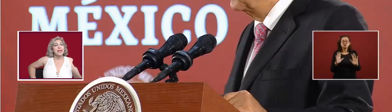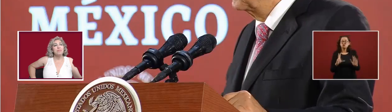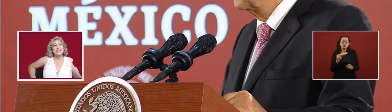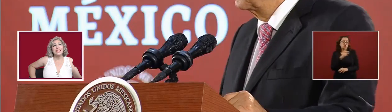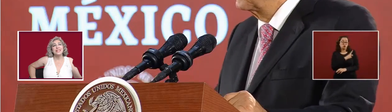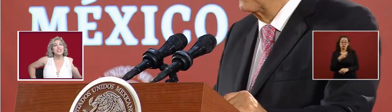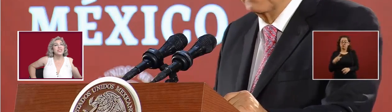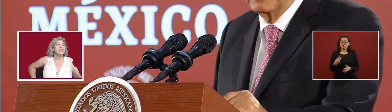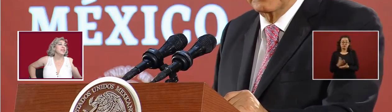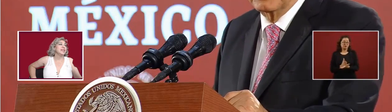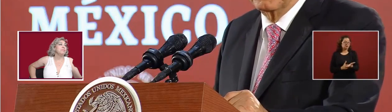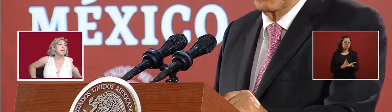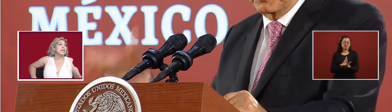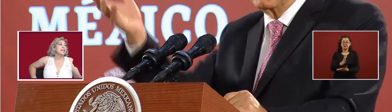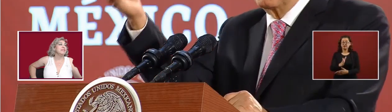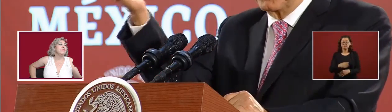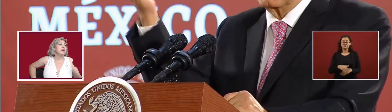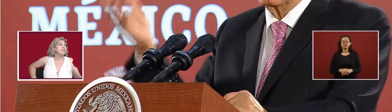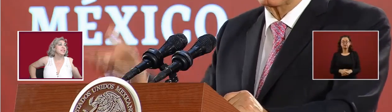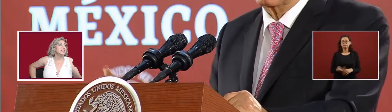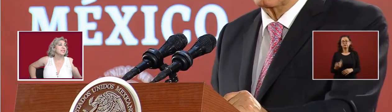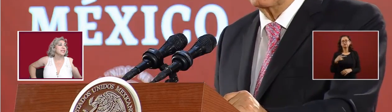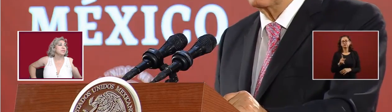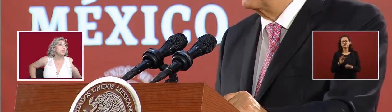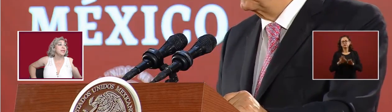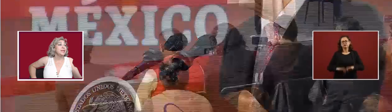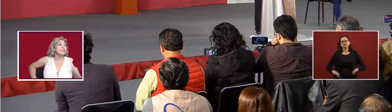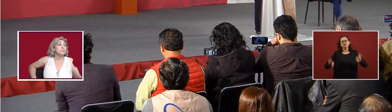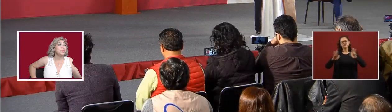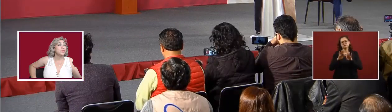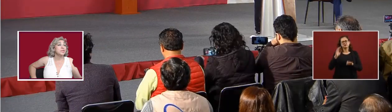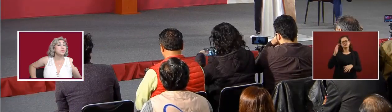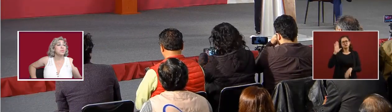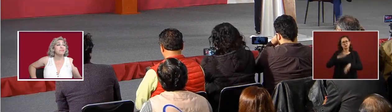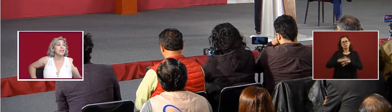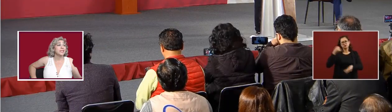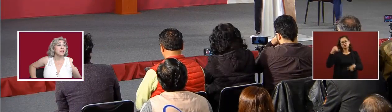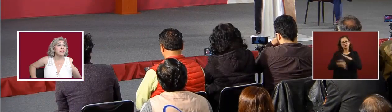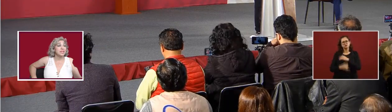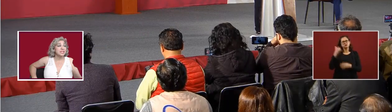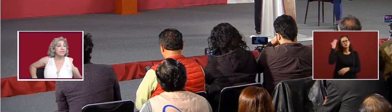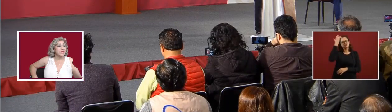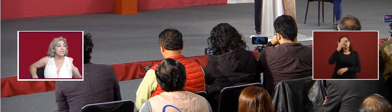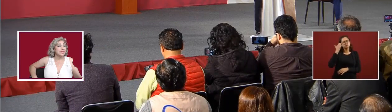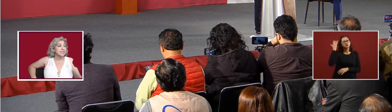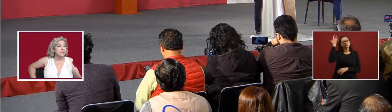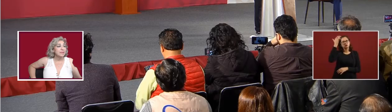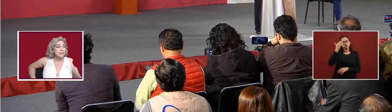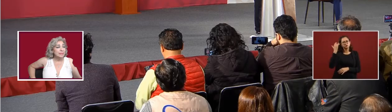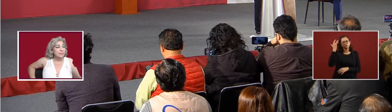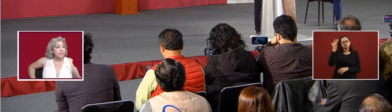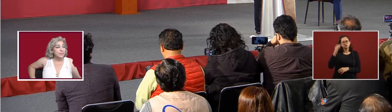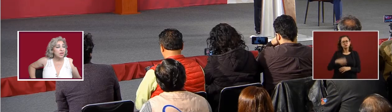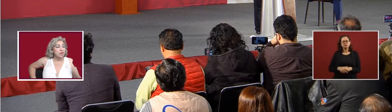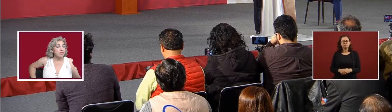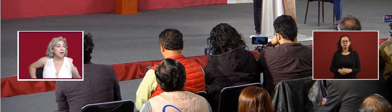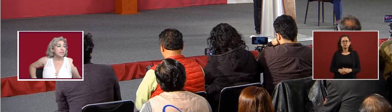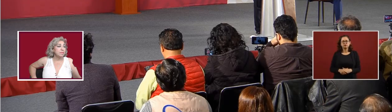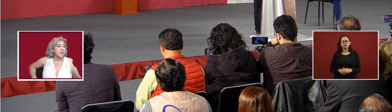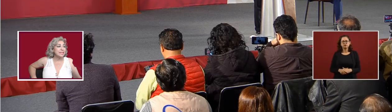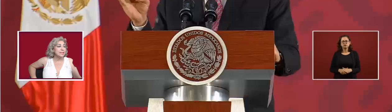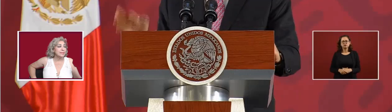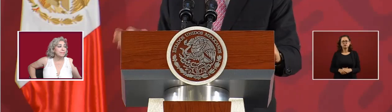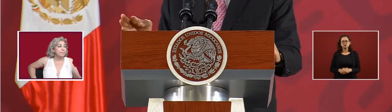and besides I shouldn't even be getting involved in those things but it is important to reflect on these funds or